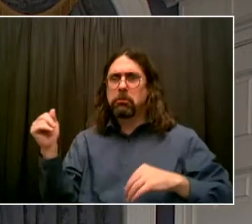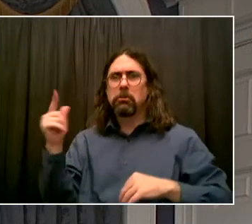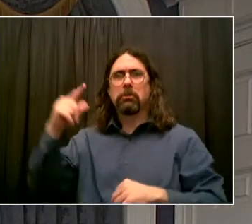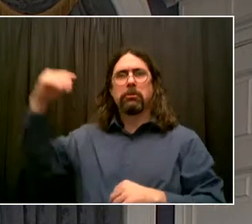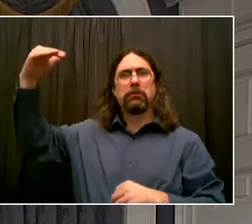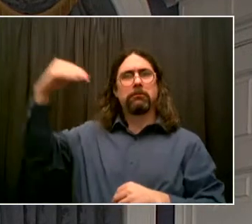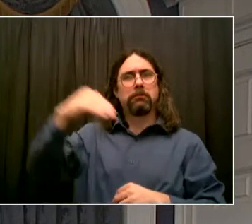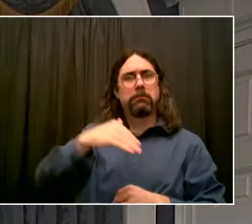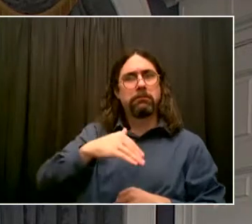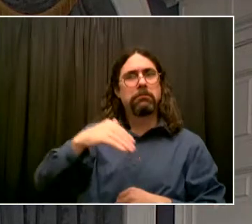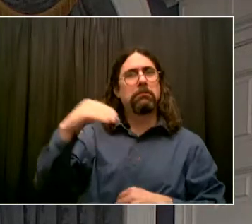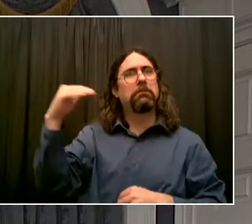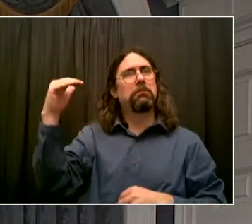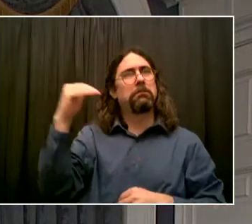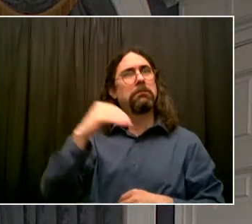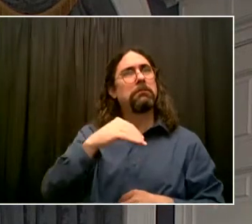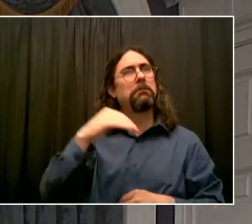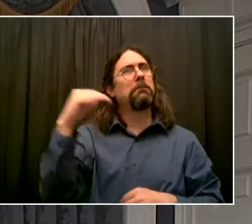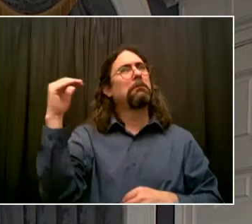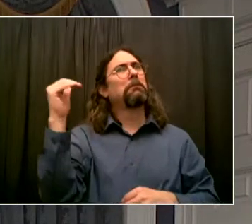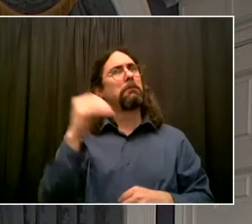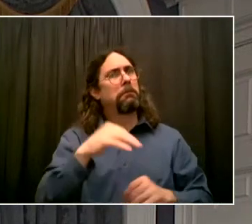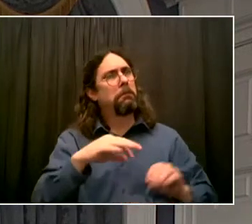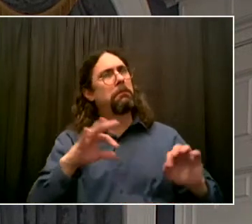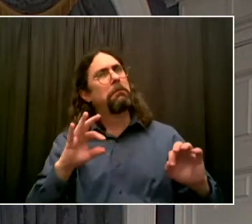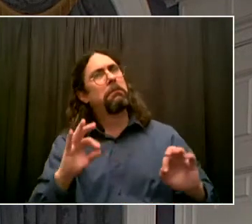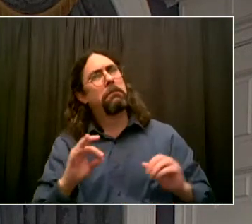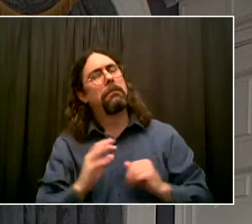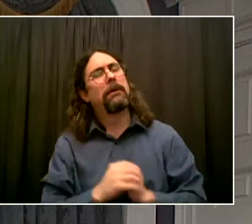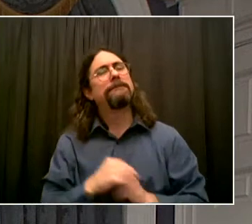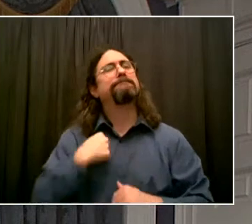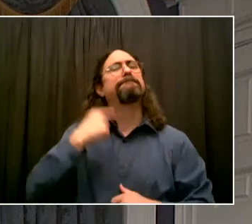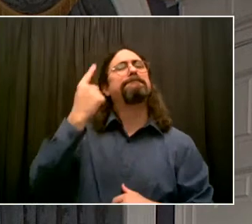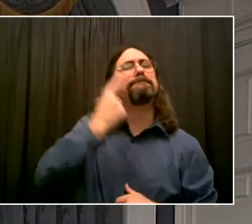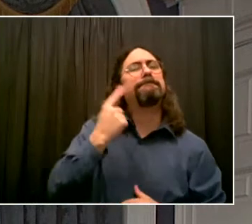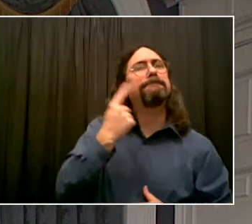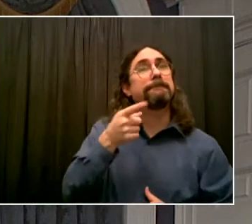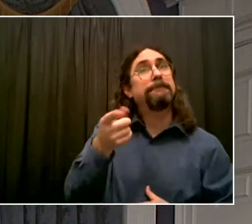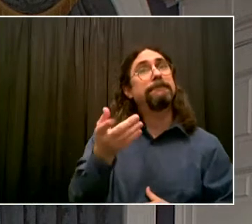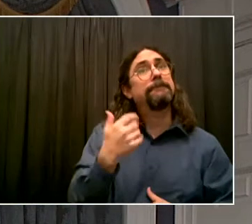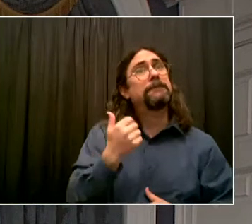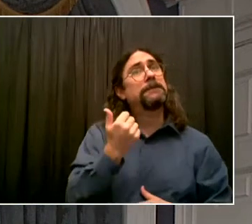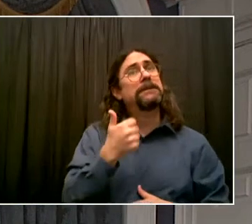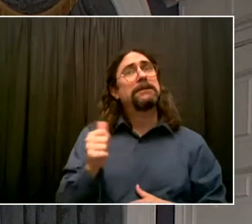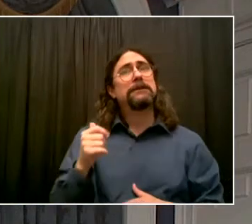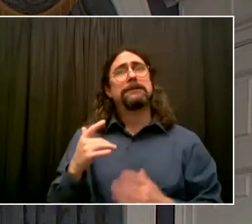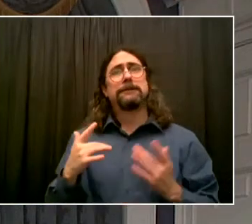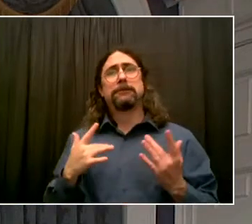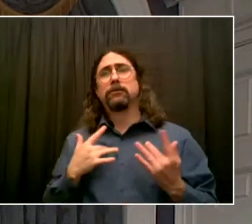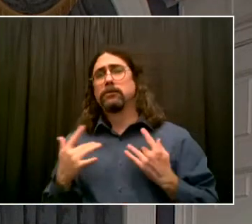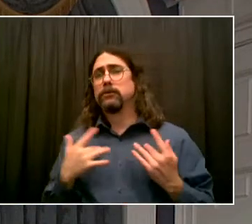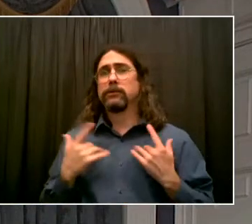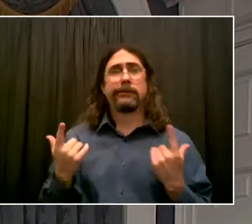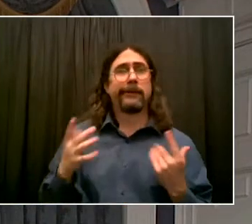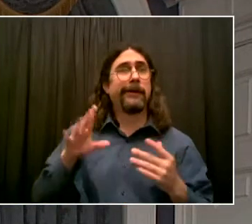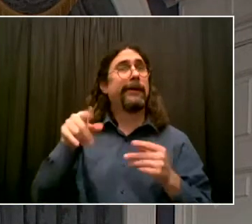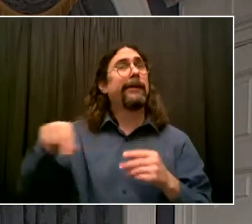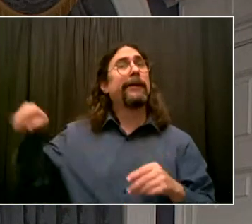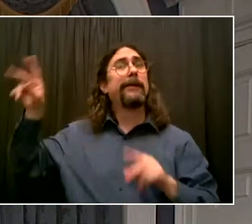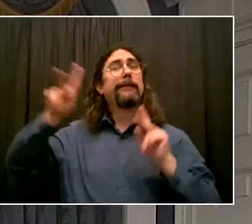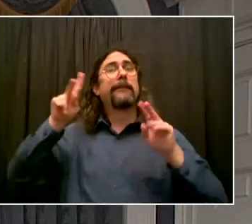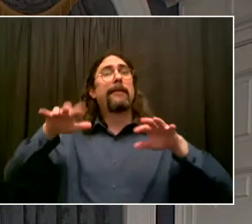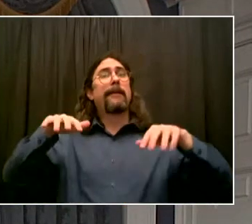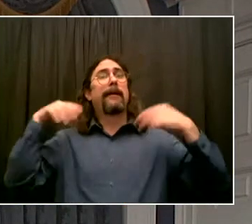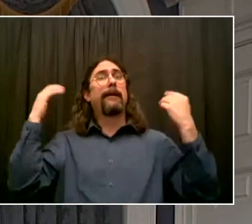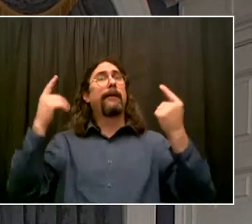to decline, that people won't get vaccinated and won't take any variety of precautions that still